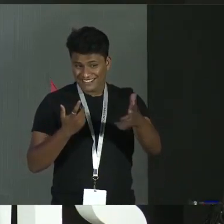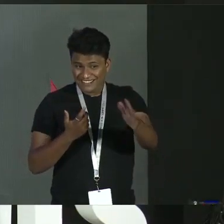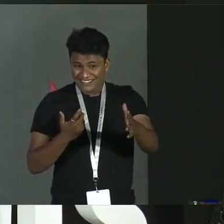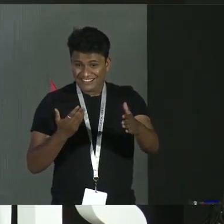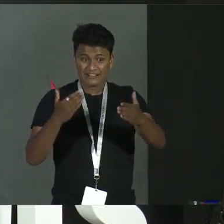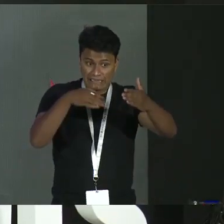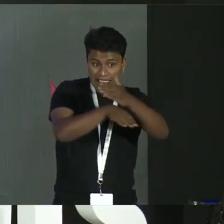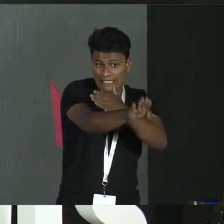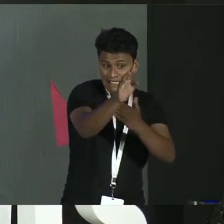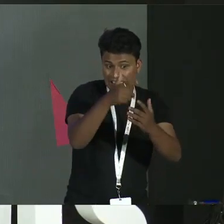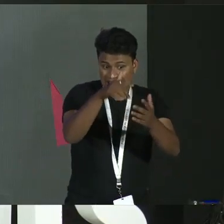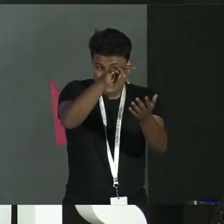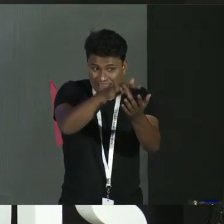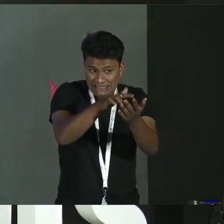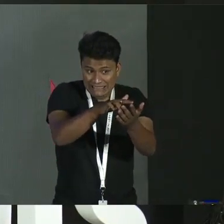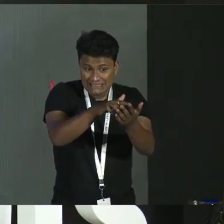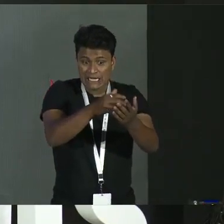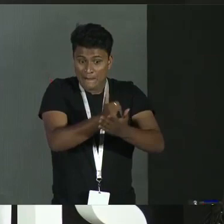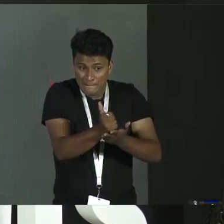that practiced exclusion.